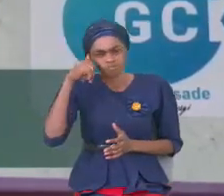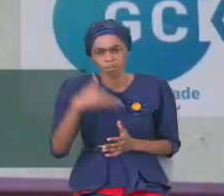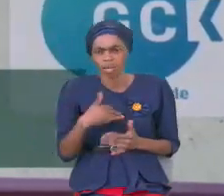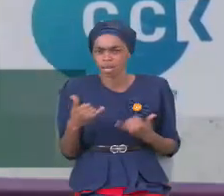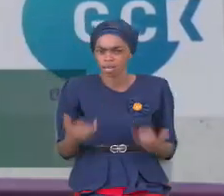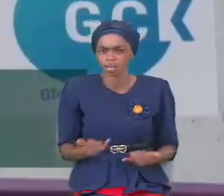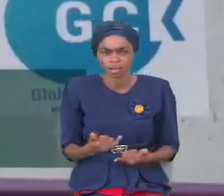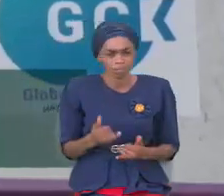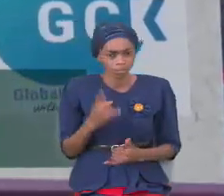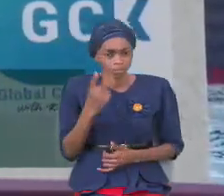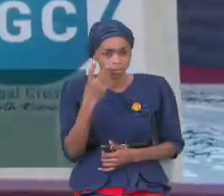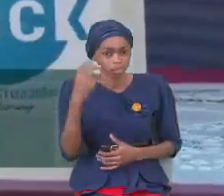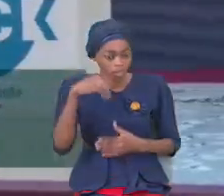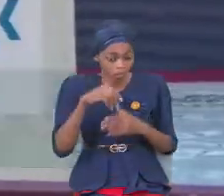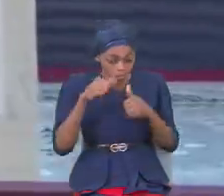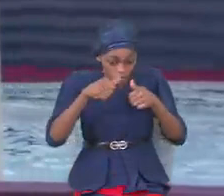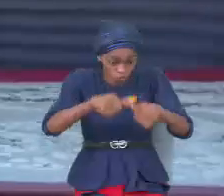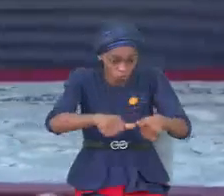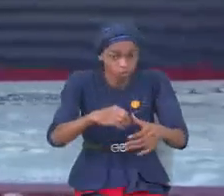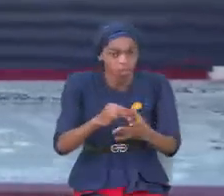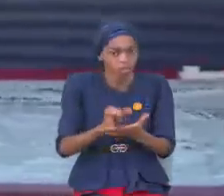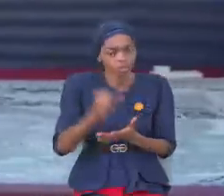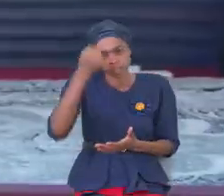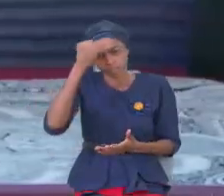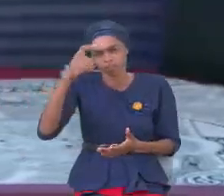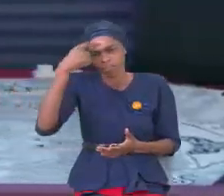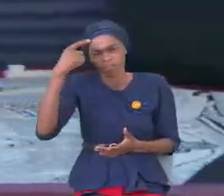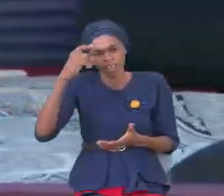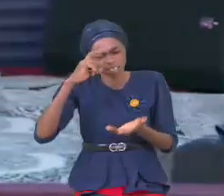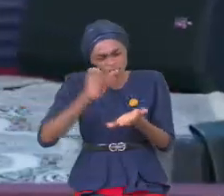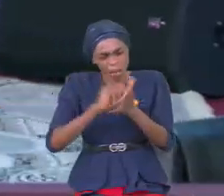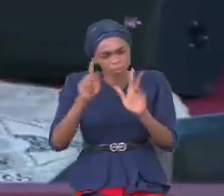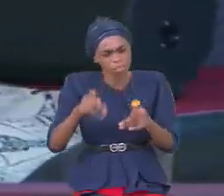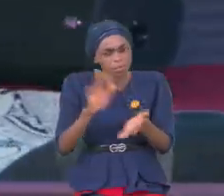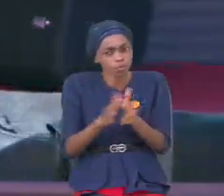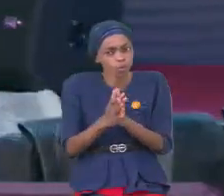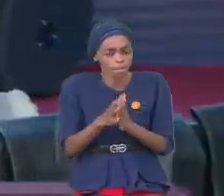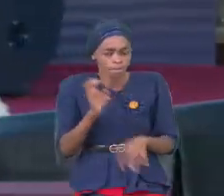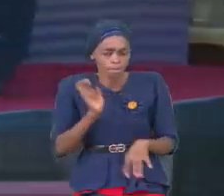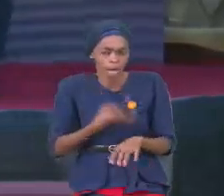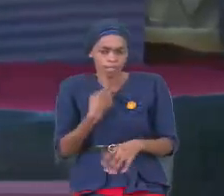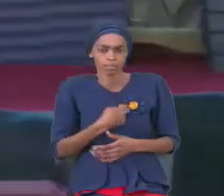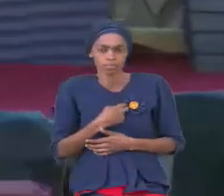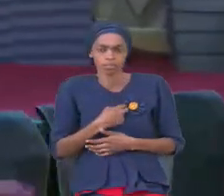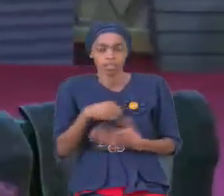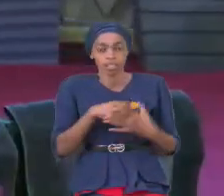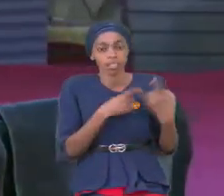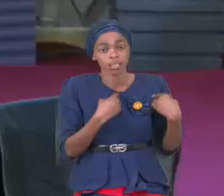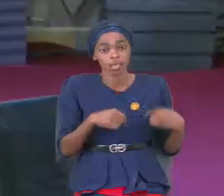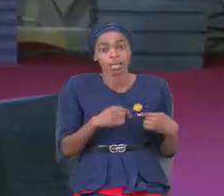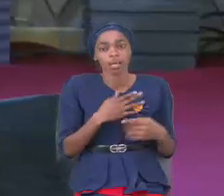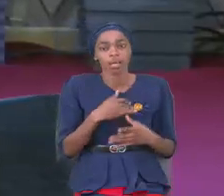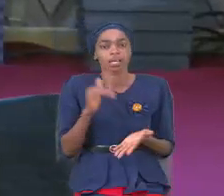in that resistance, becomes hardened, becomes obstinate, and becomes a